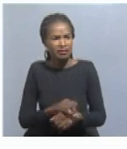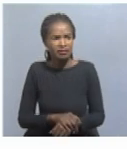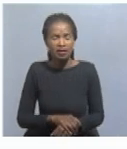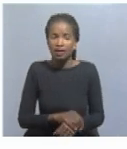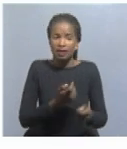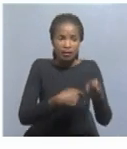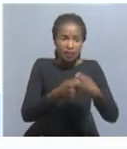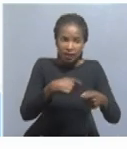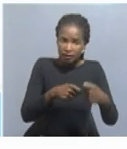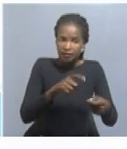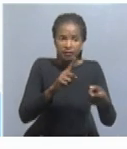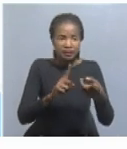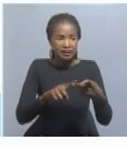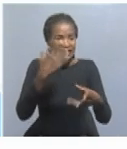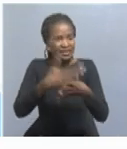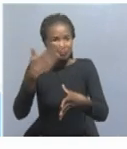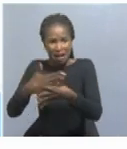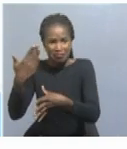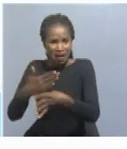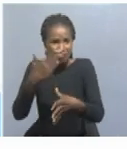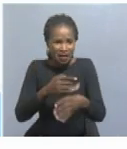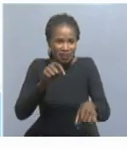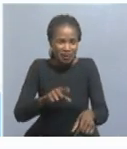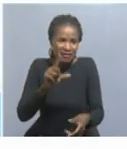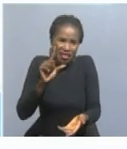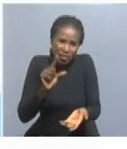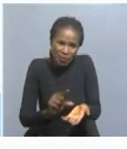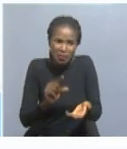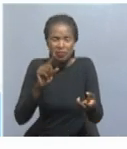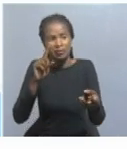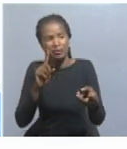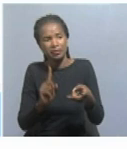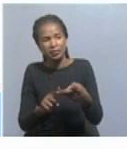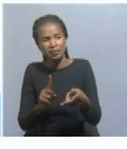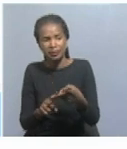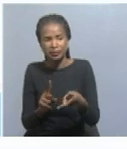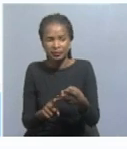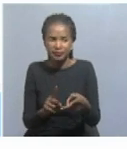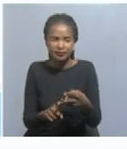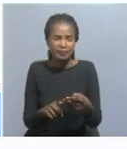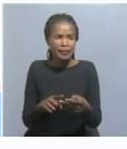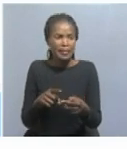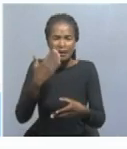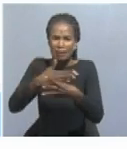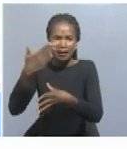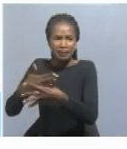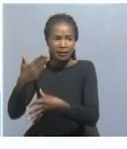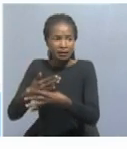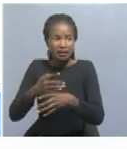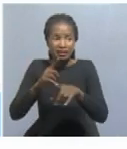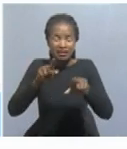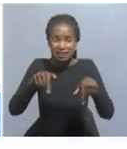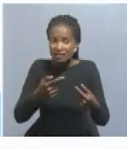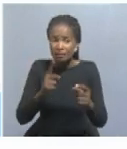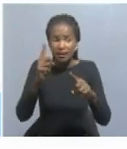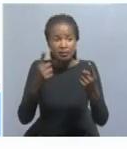production. We are seeing, for example, inputs for productions not being available because of these